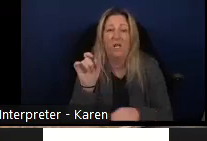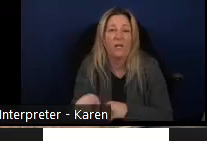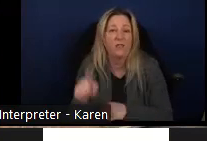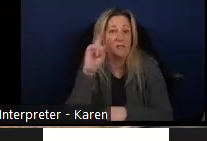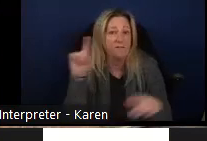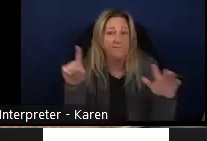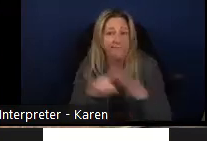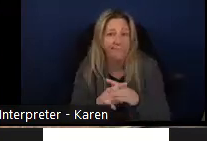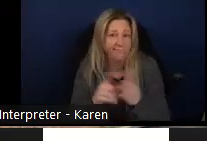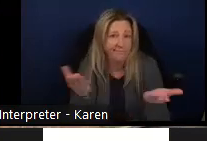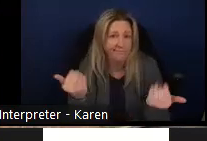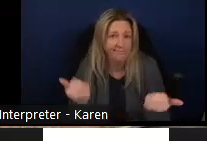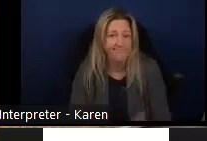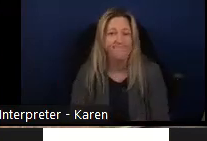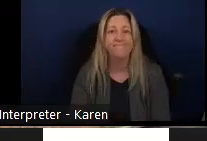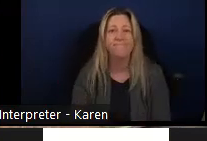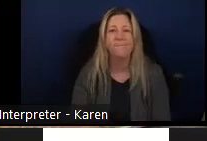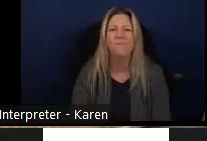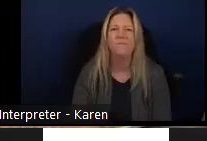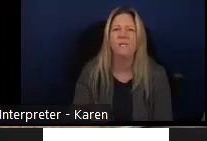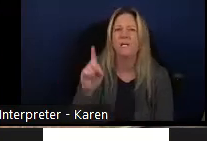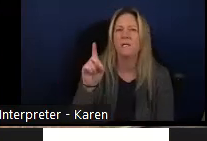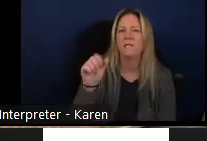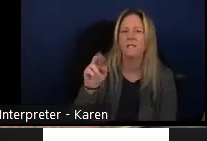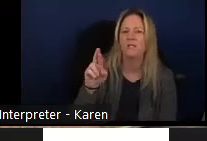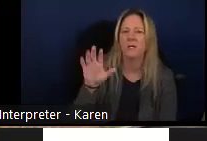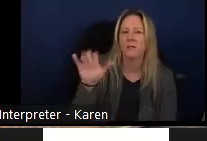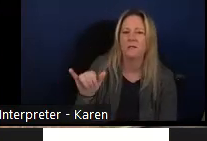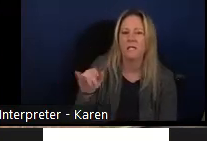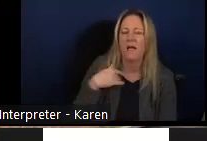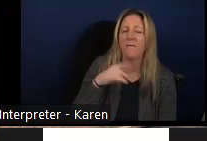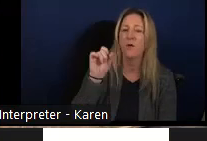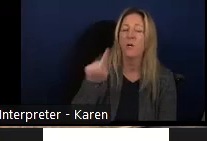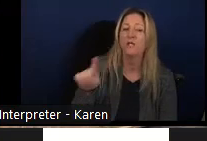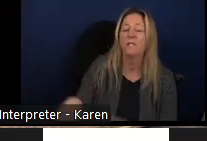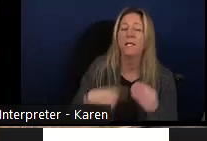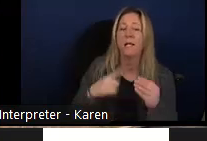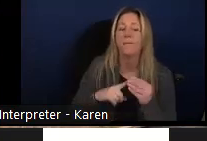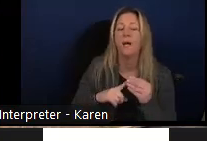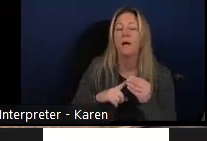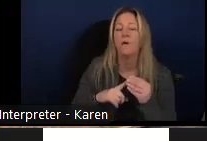have. Well, I have a question regarding the